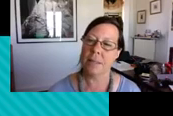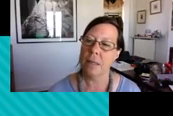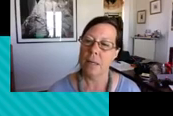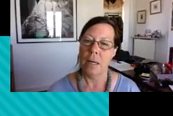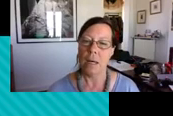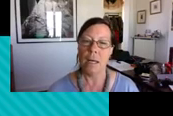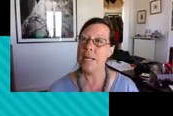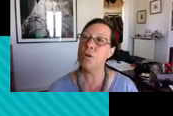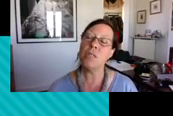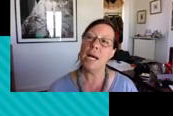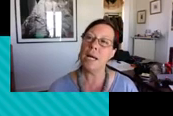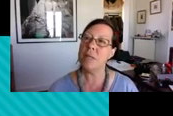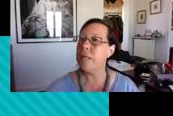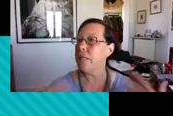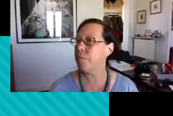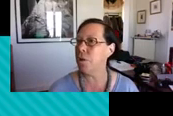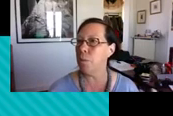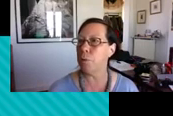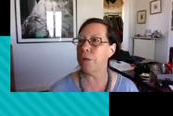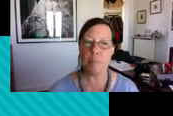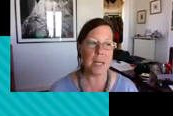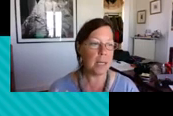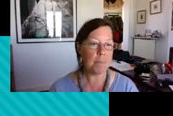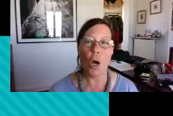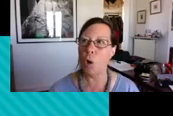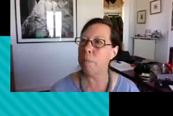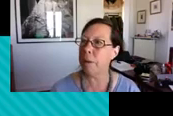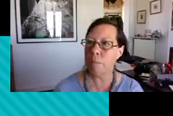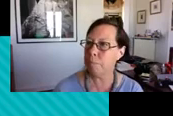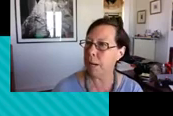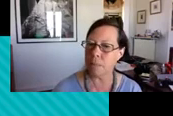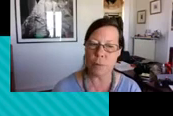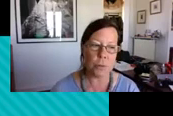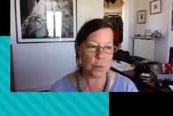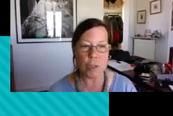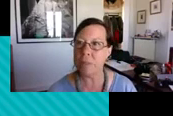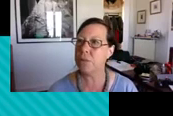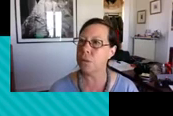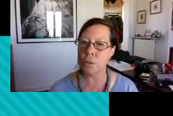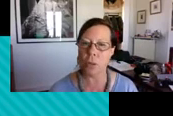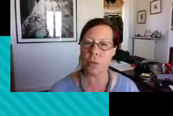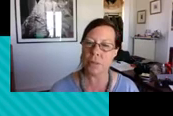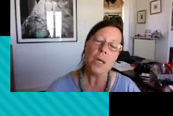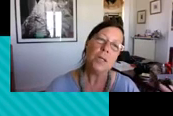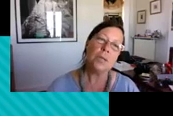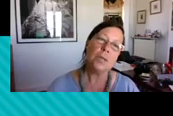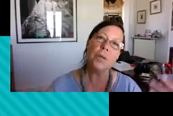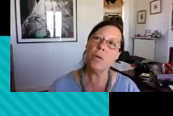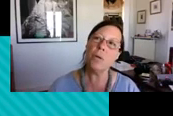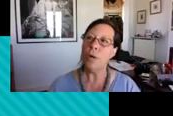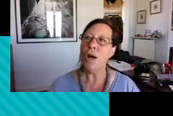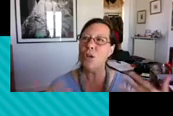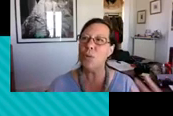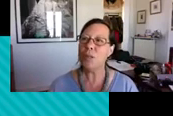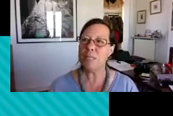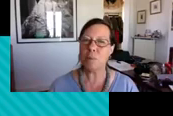advice. And at no time did he, you know, bring up any hope about possible treatments or cures. So, you know,